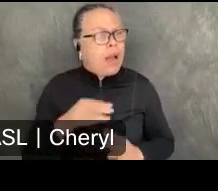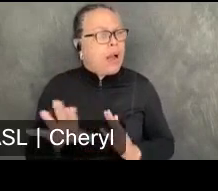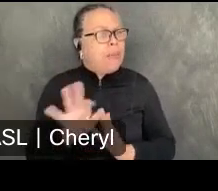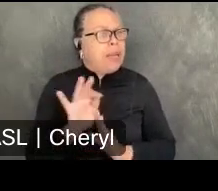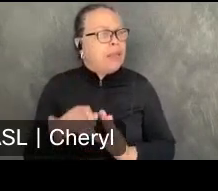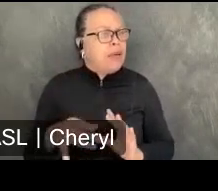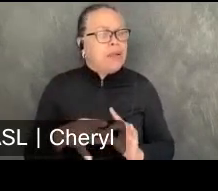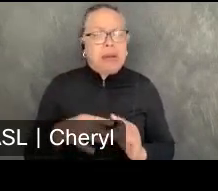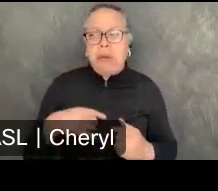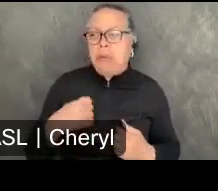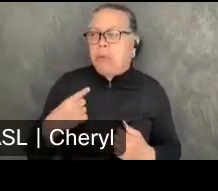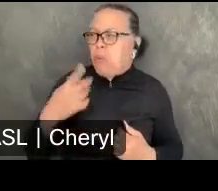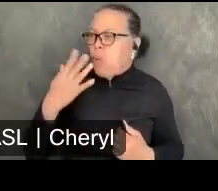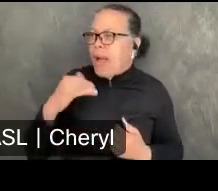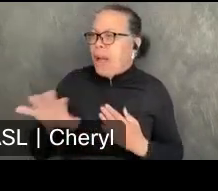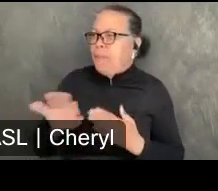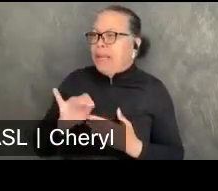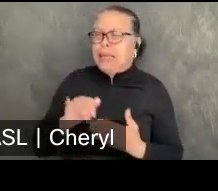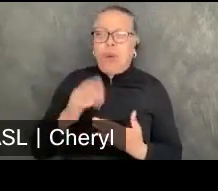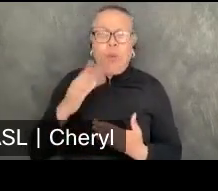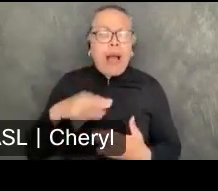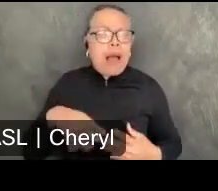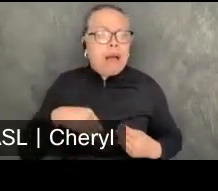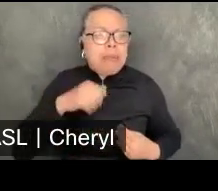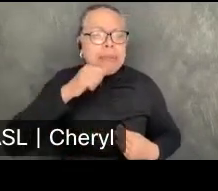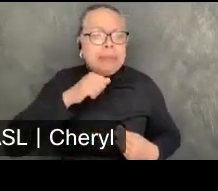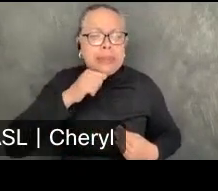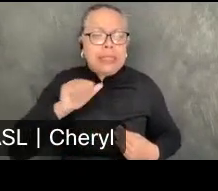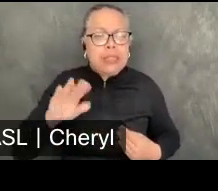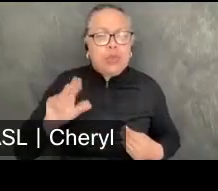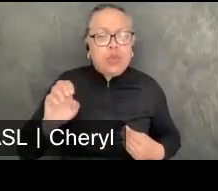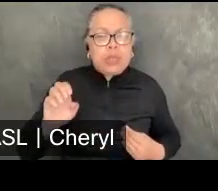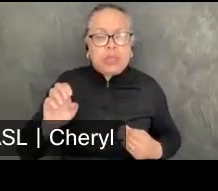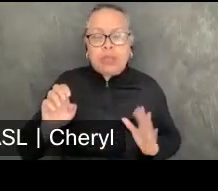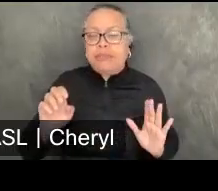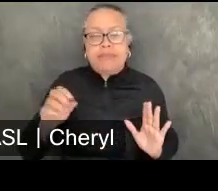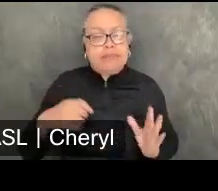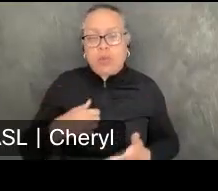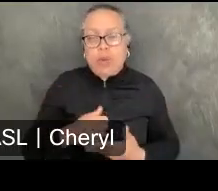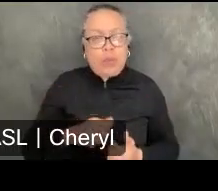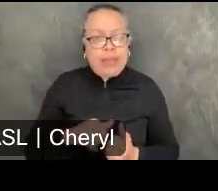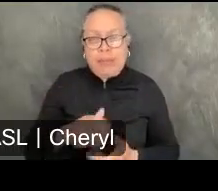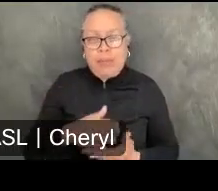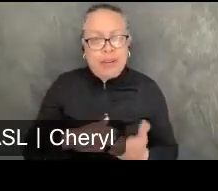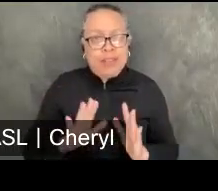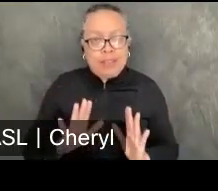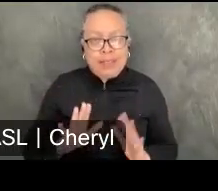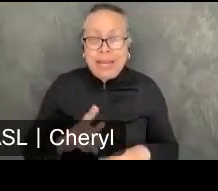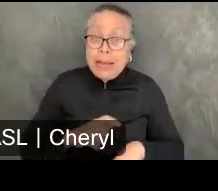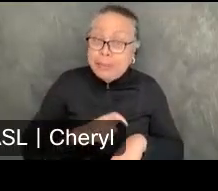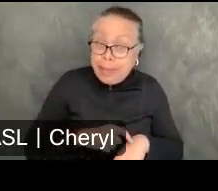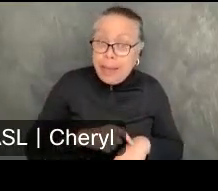they chose to be abused, right? With time and with safety and with